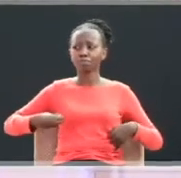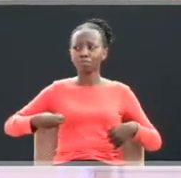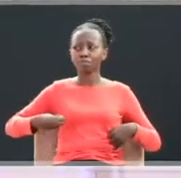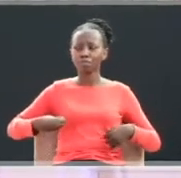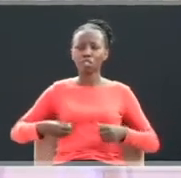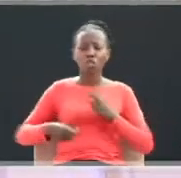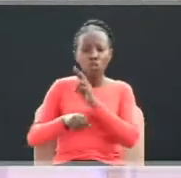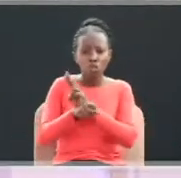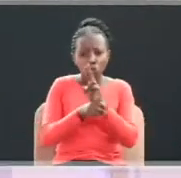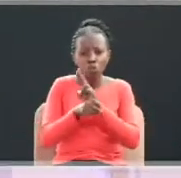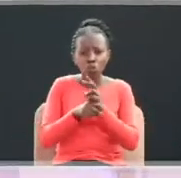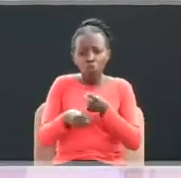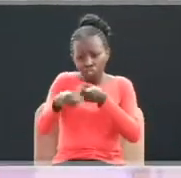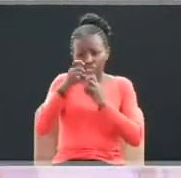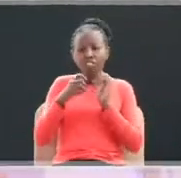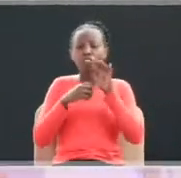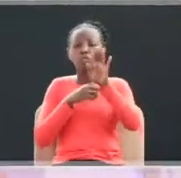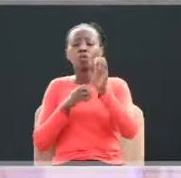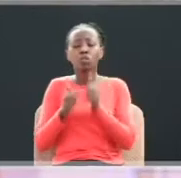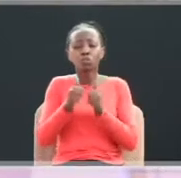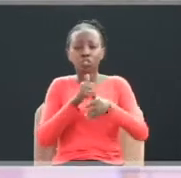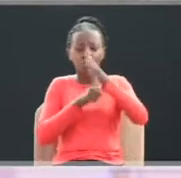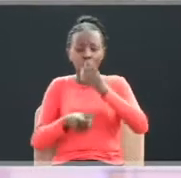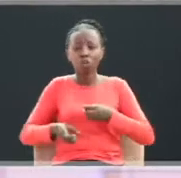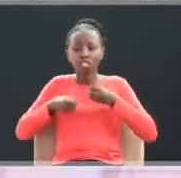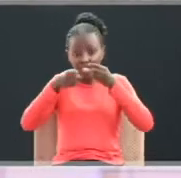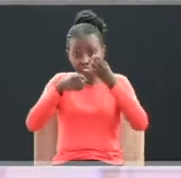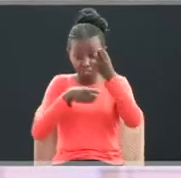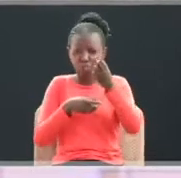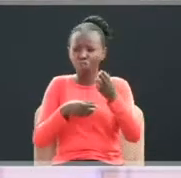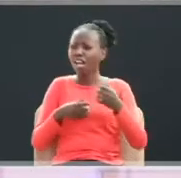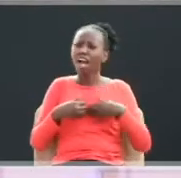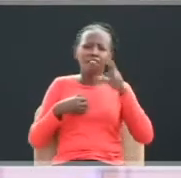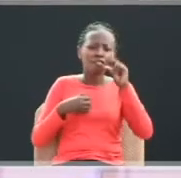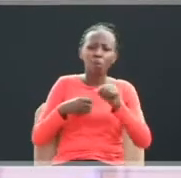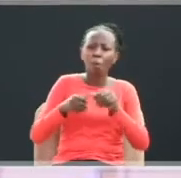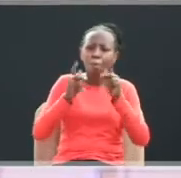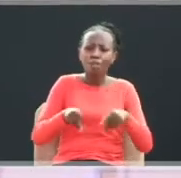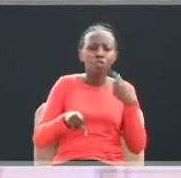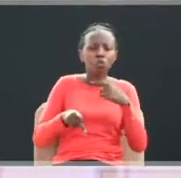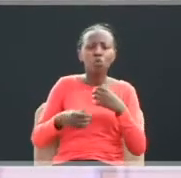Wewe, tumia kile Mungu amekupa. Na hakuna mtu hapa hana karama.